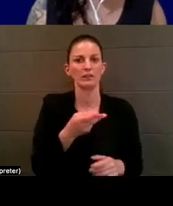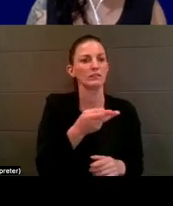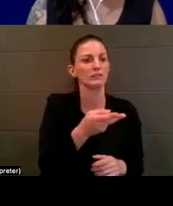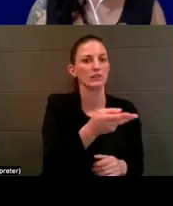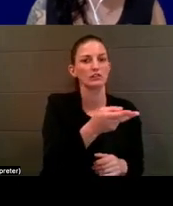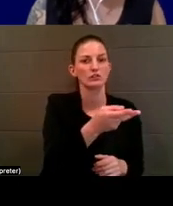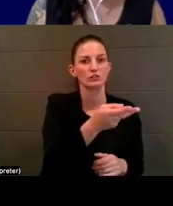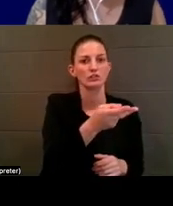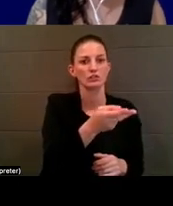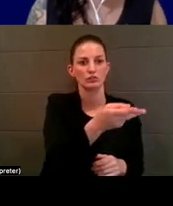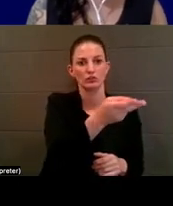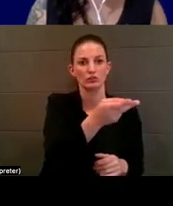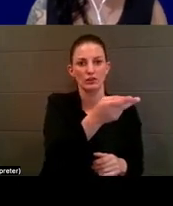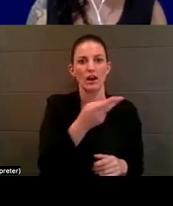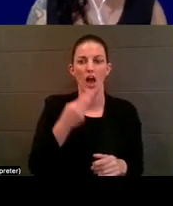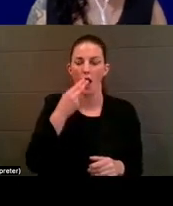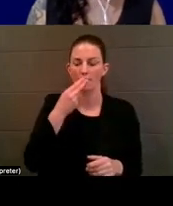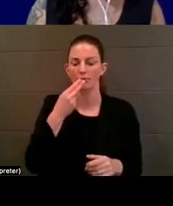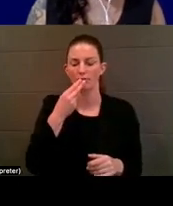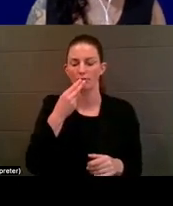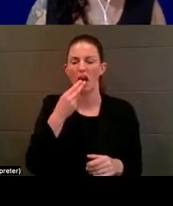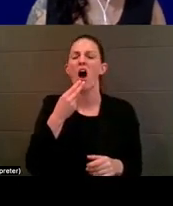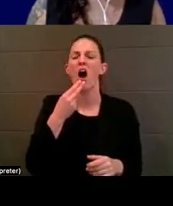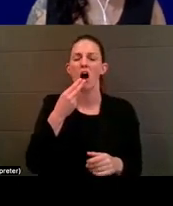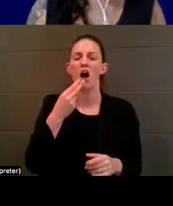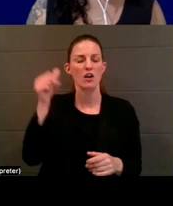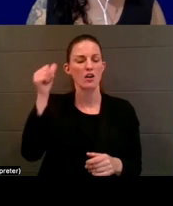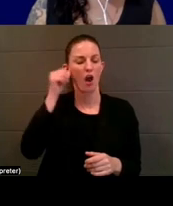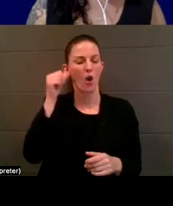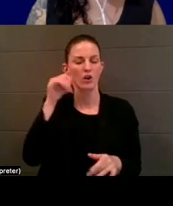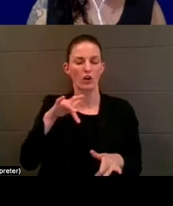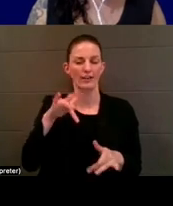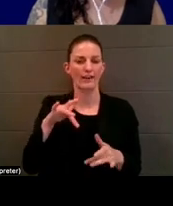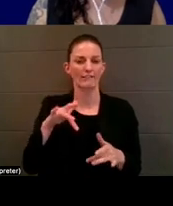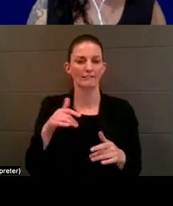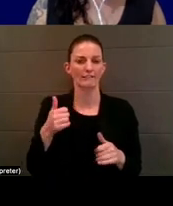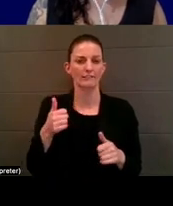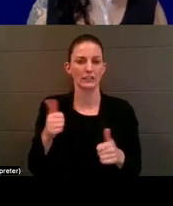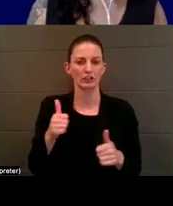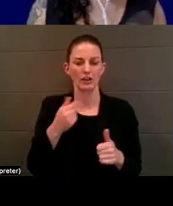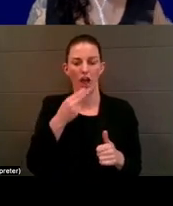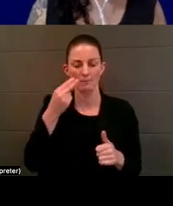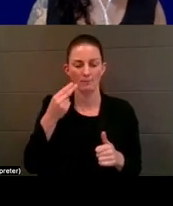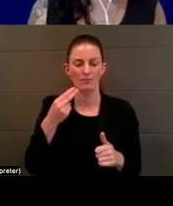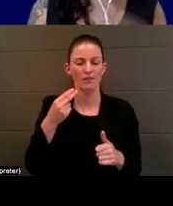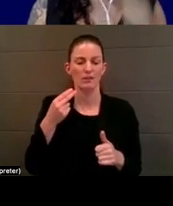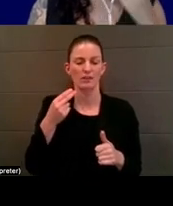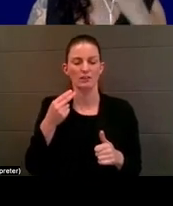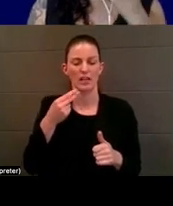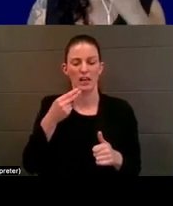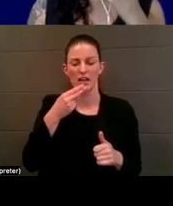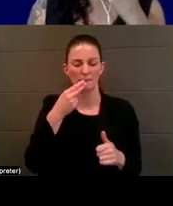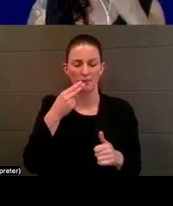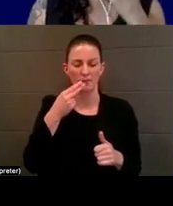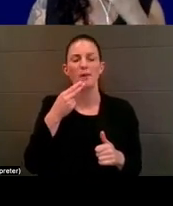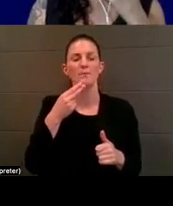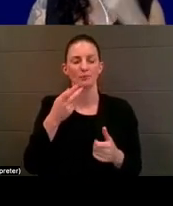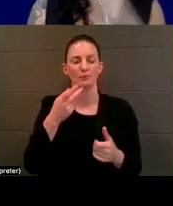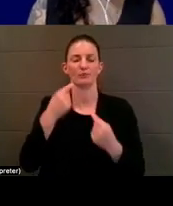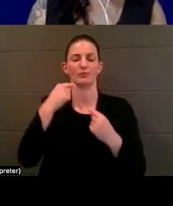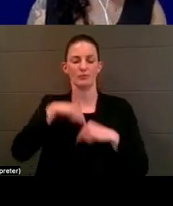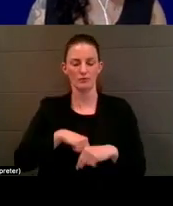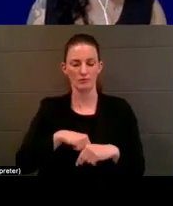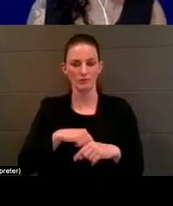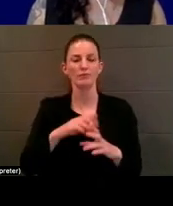touch cues, and using an empty spoon to help her swallow and clear anything that's left over. Claire might have specific safe swallowing